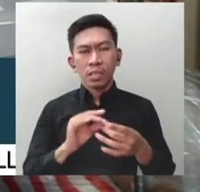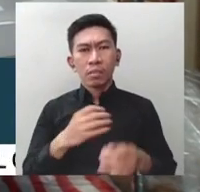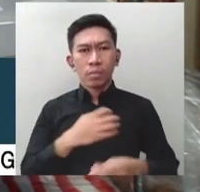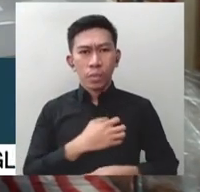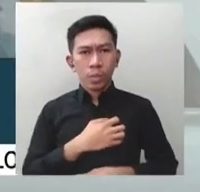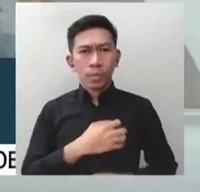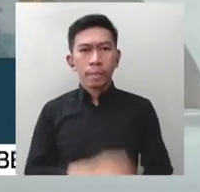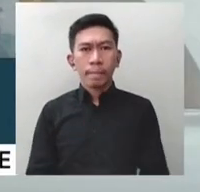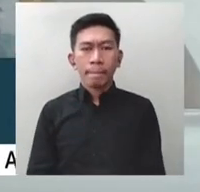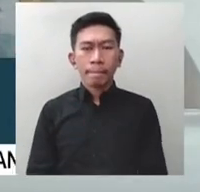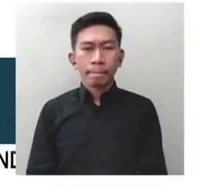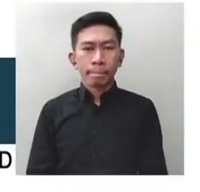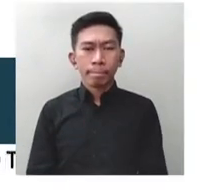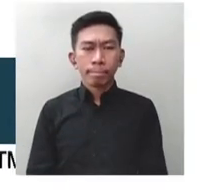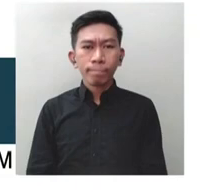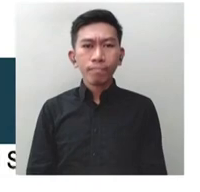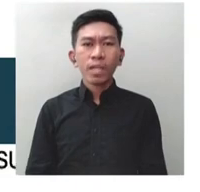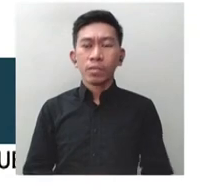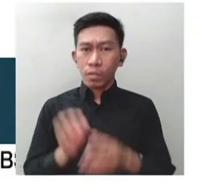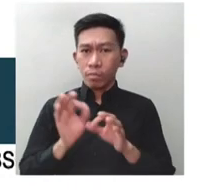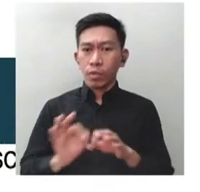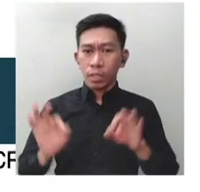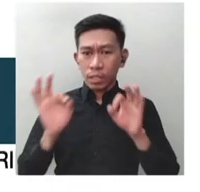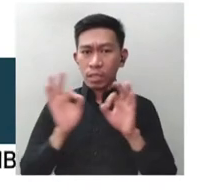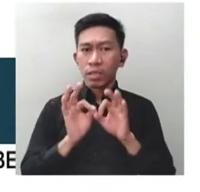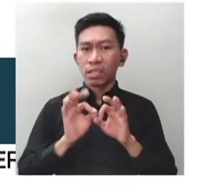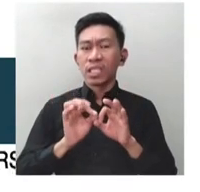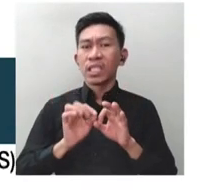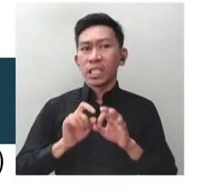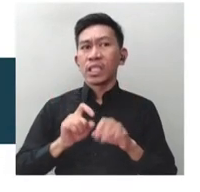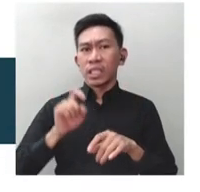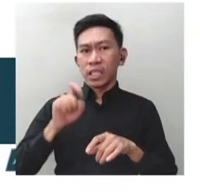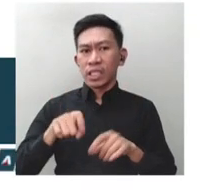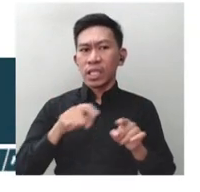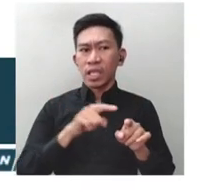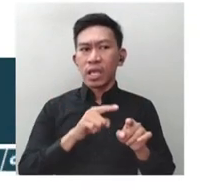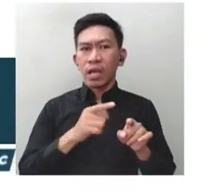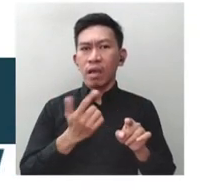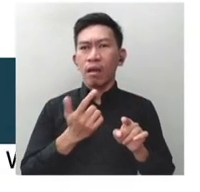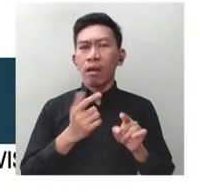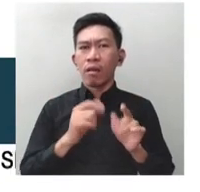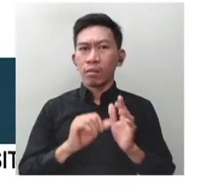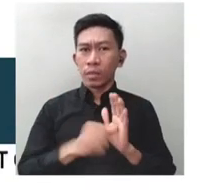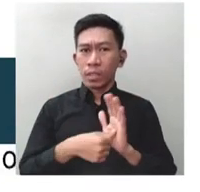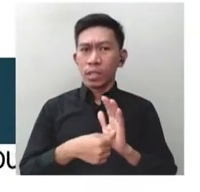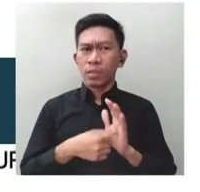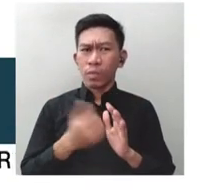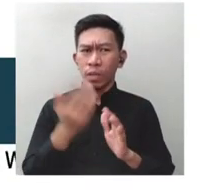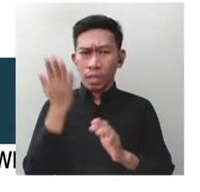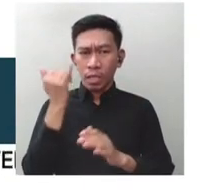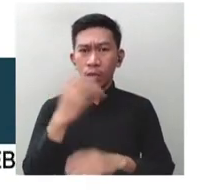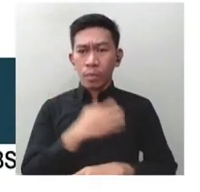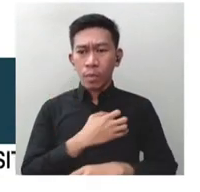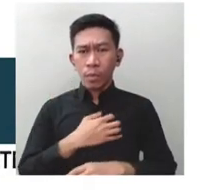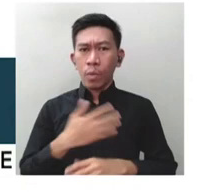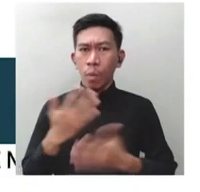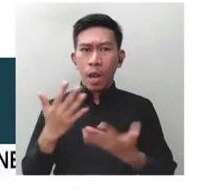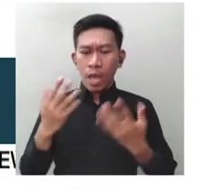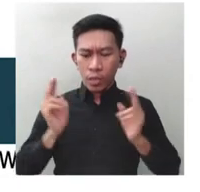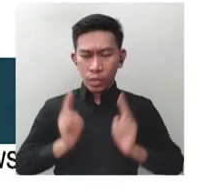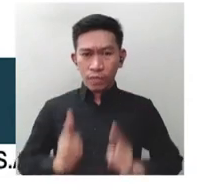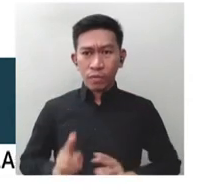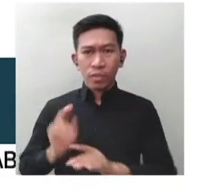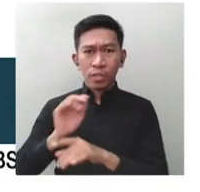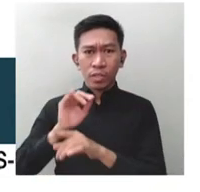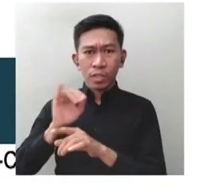And this is why it's important for us to establish that they were in civilian clothing, because Jem Boy could not have known that they